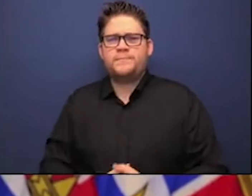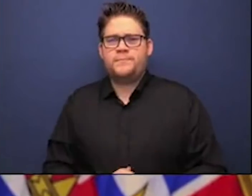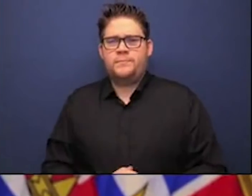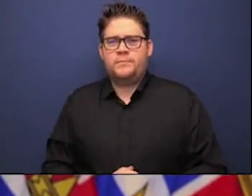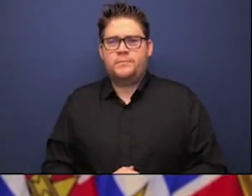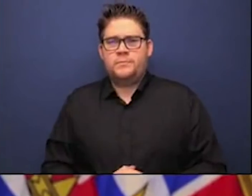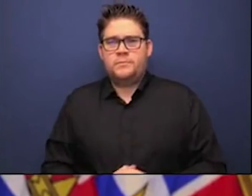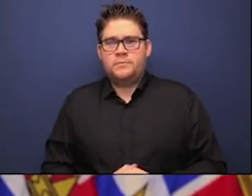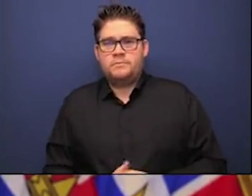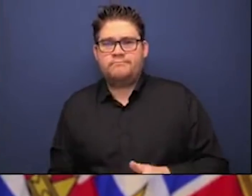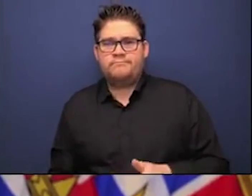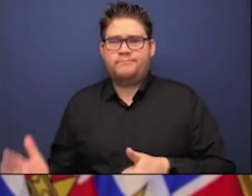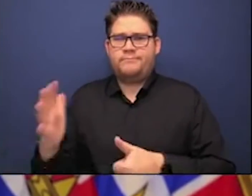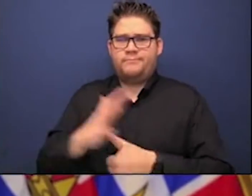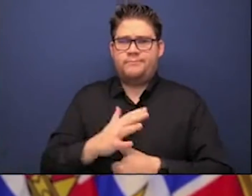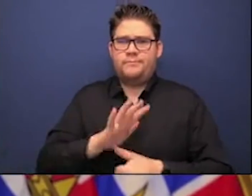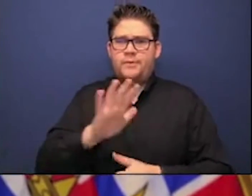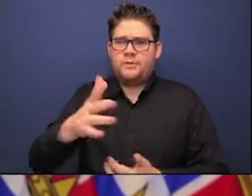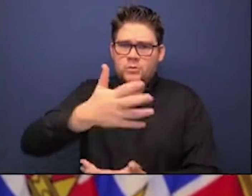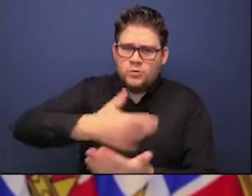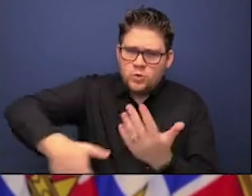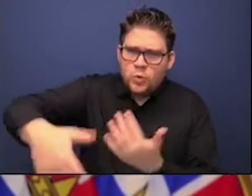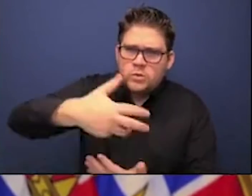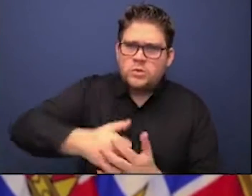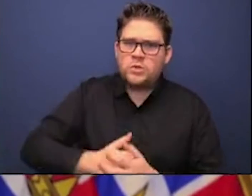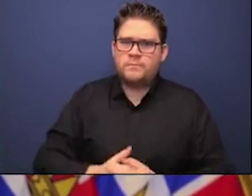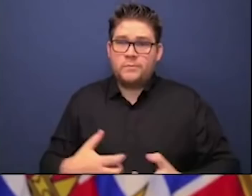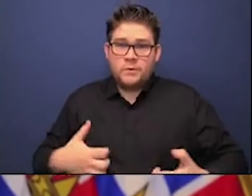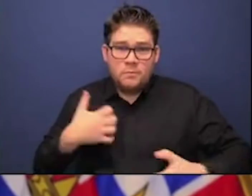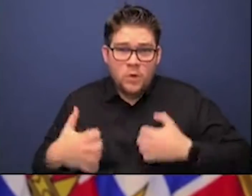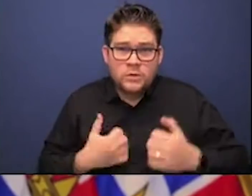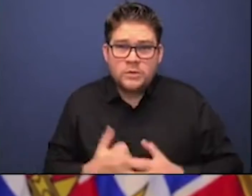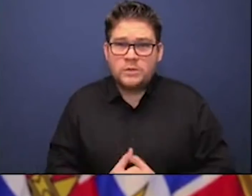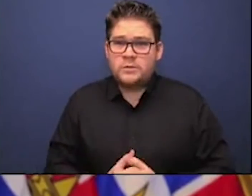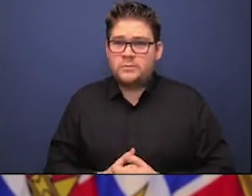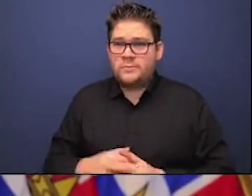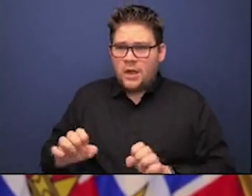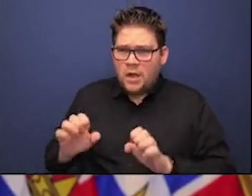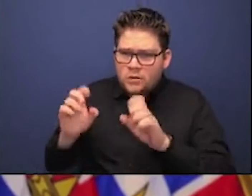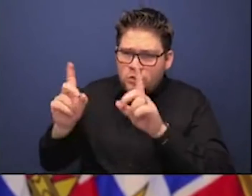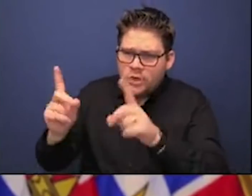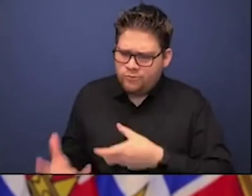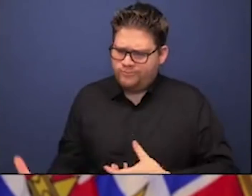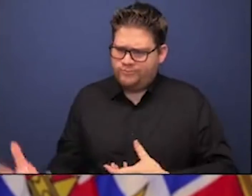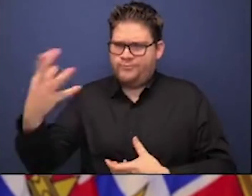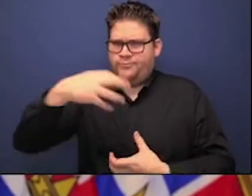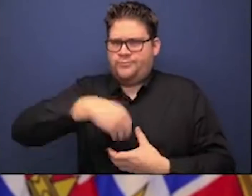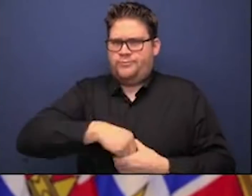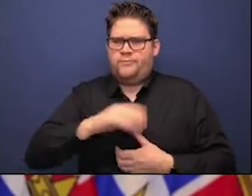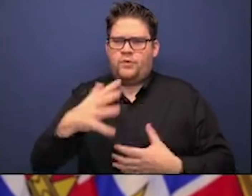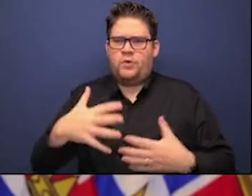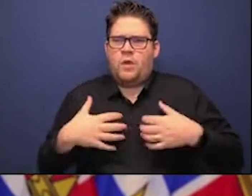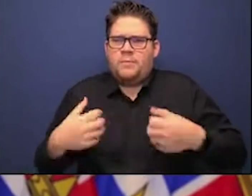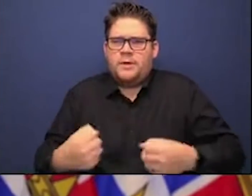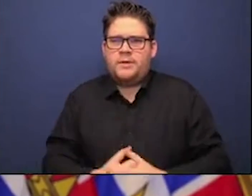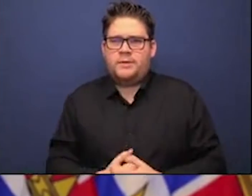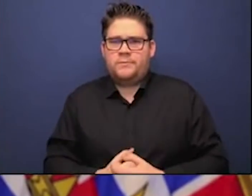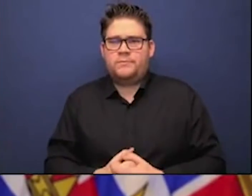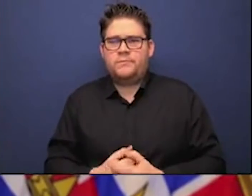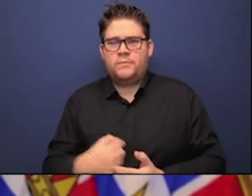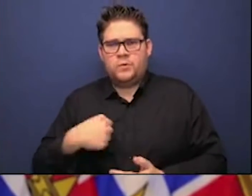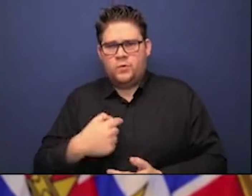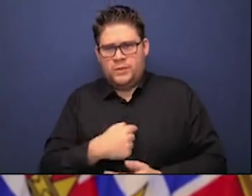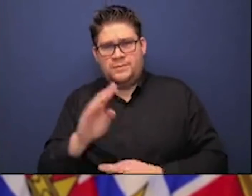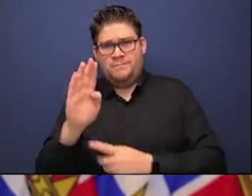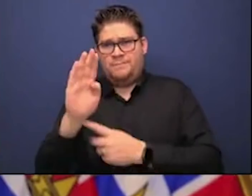educational needs of the young people of this province is something each and every British Columbian should be proud of. This must continue to be